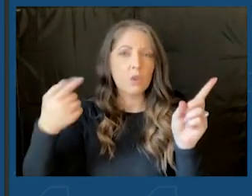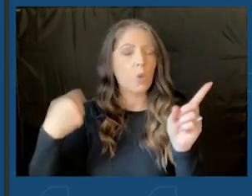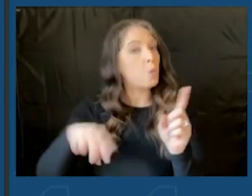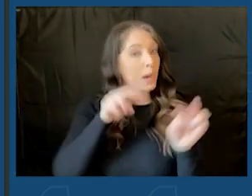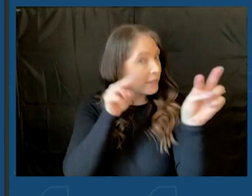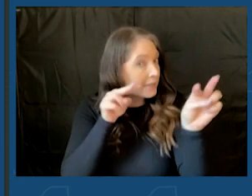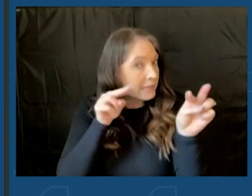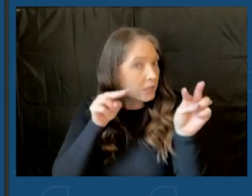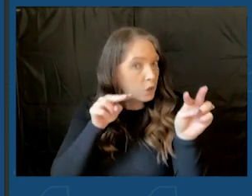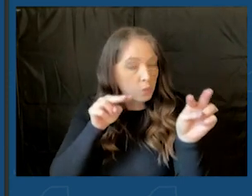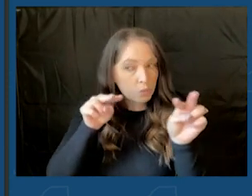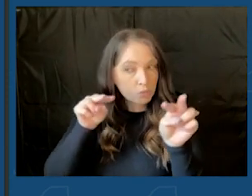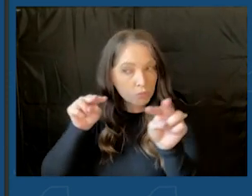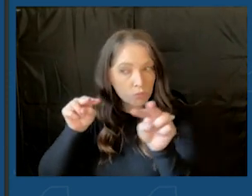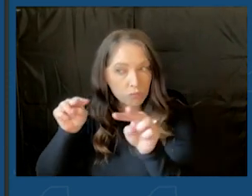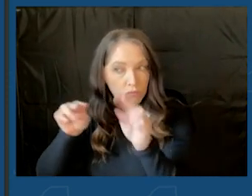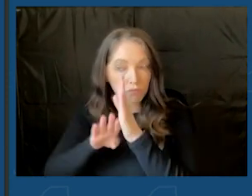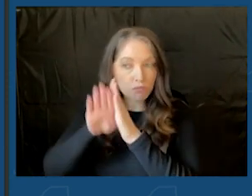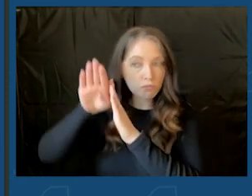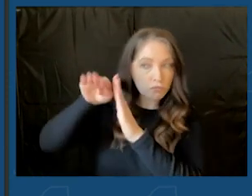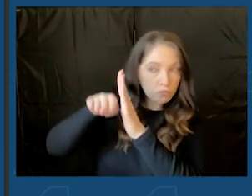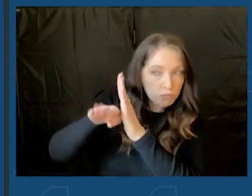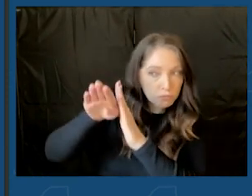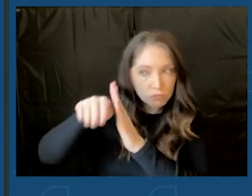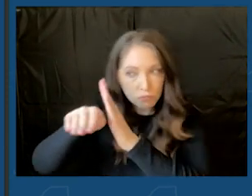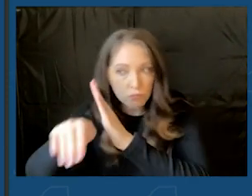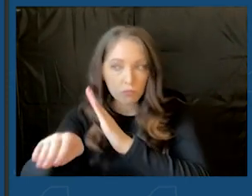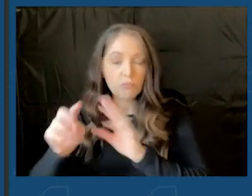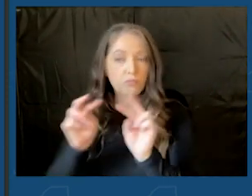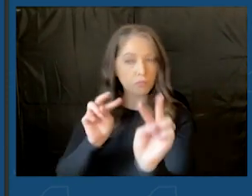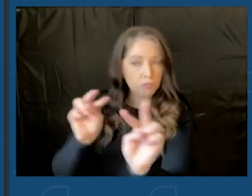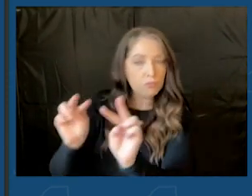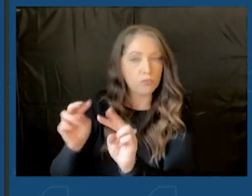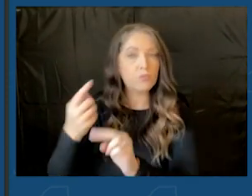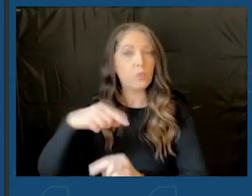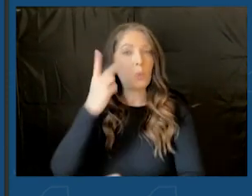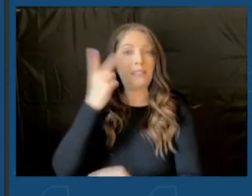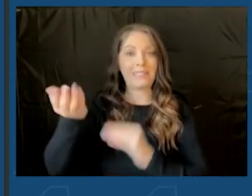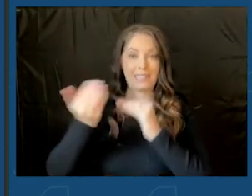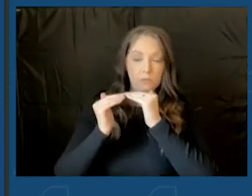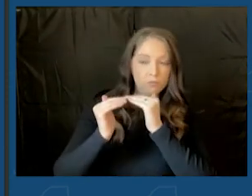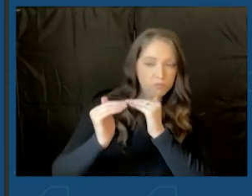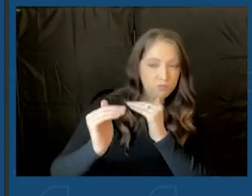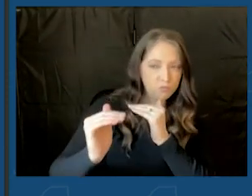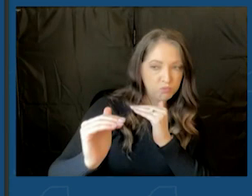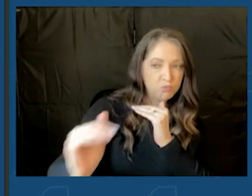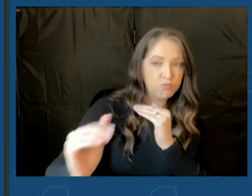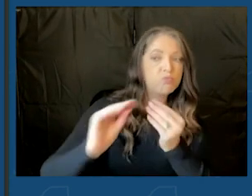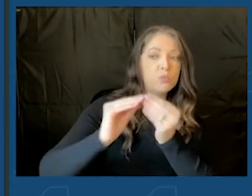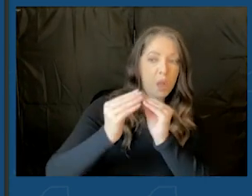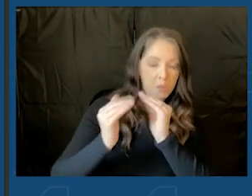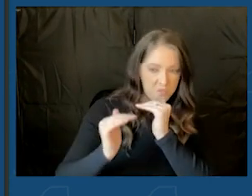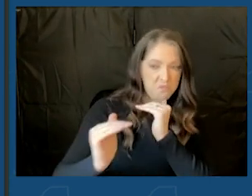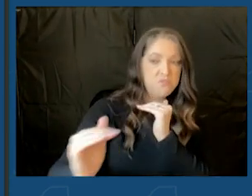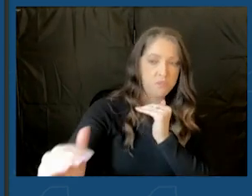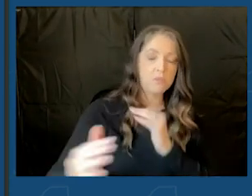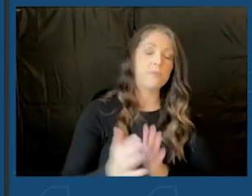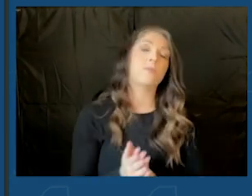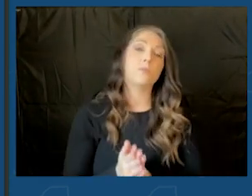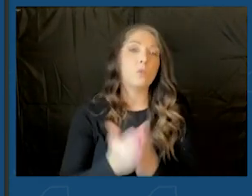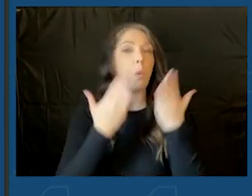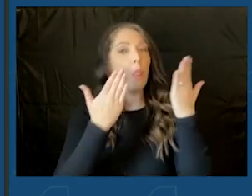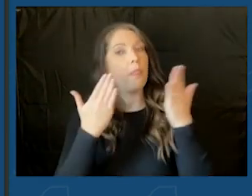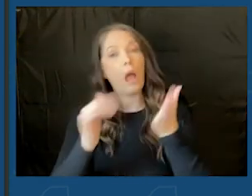one-day snapshot. This is watching the trends, and we're seeing a stabilization of those numbers. So I want to thank everyone, the New Yorkers